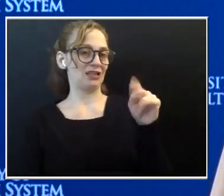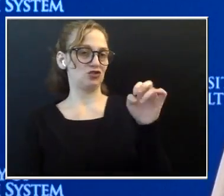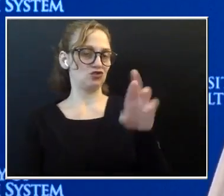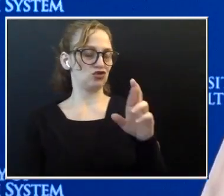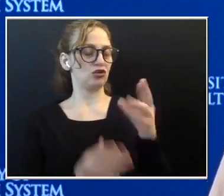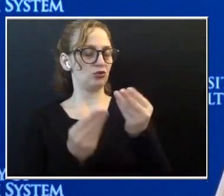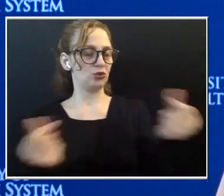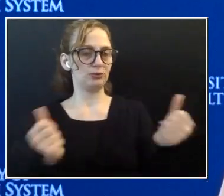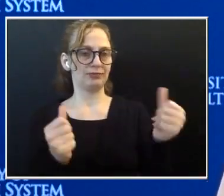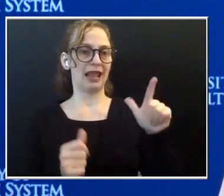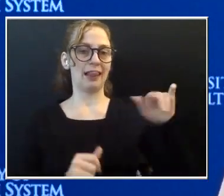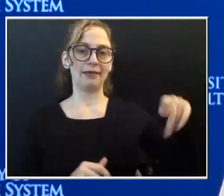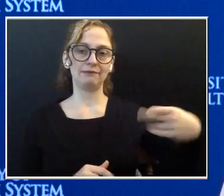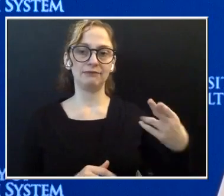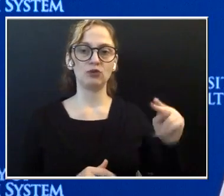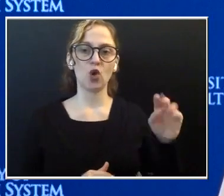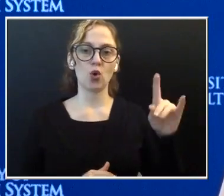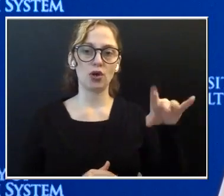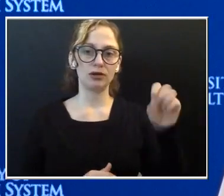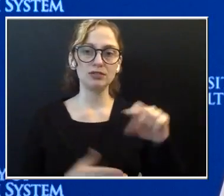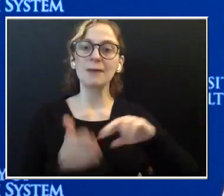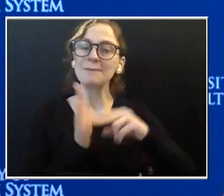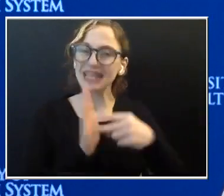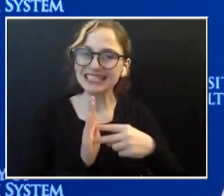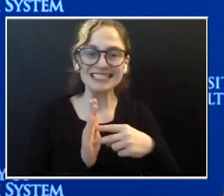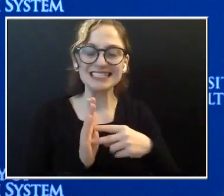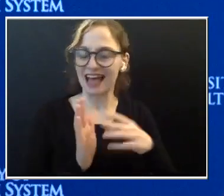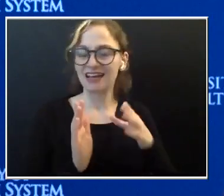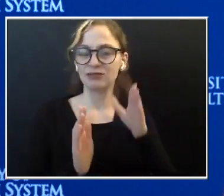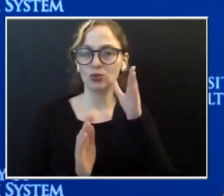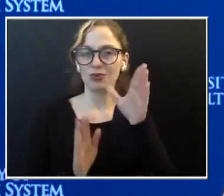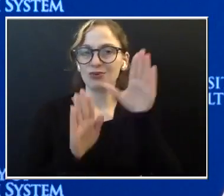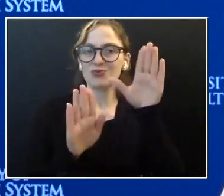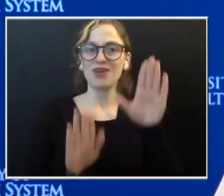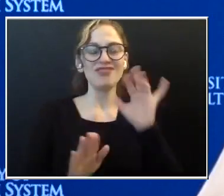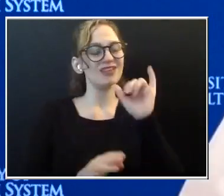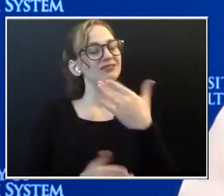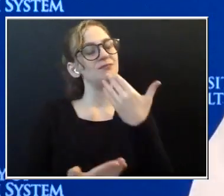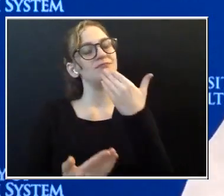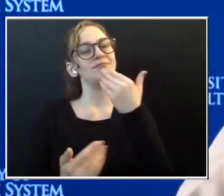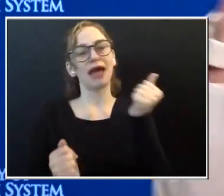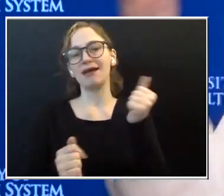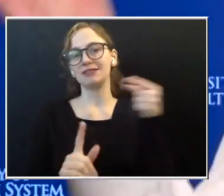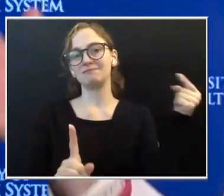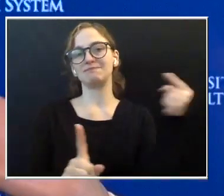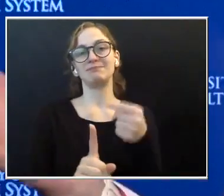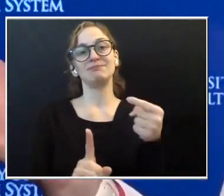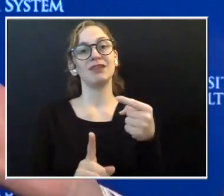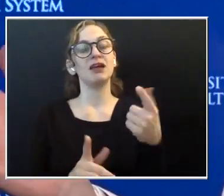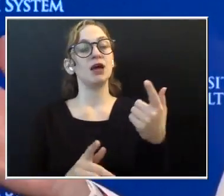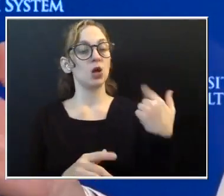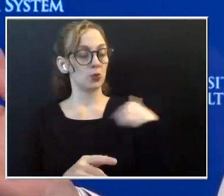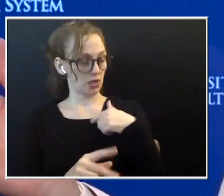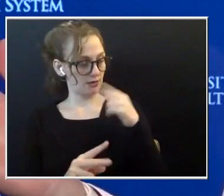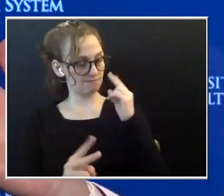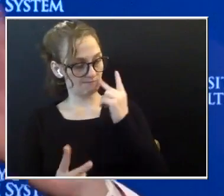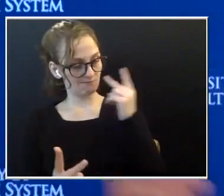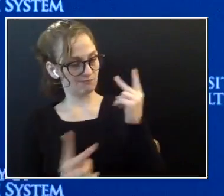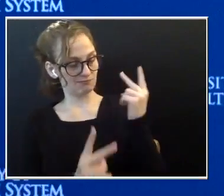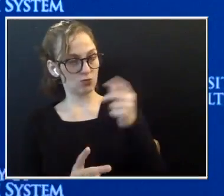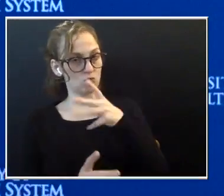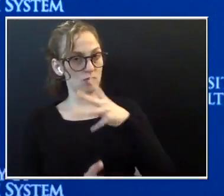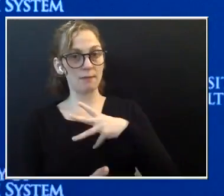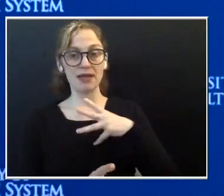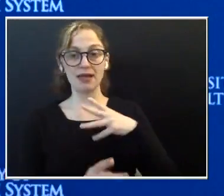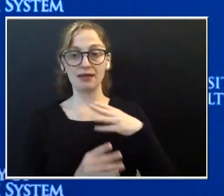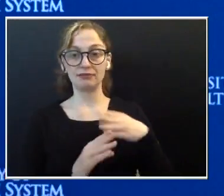you're going to do great. And I think that's the best message, is when we looked at these women at 5 years, more than 90% were alive and well and free of cancer.